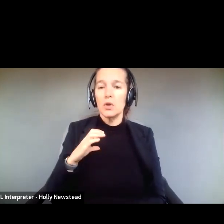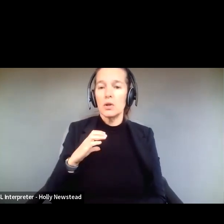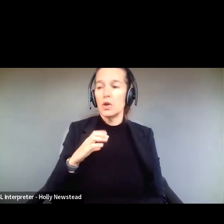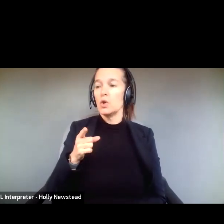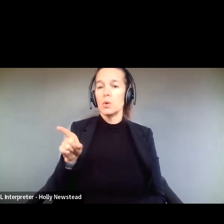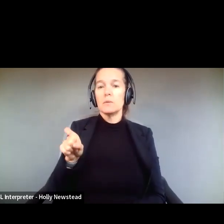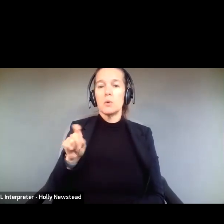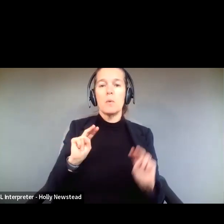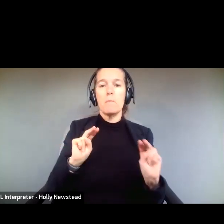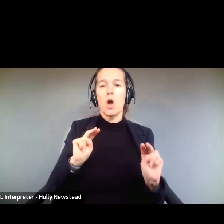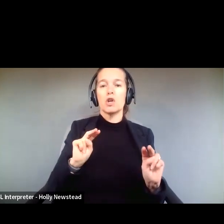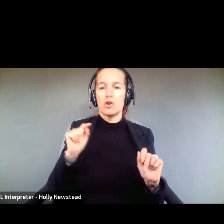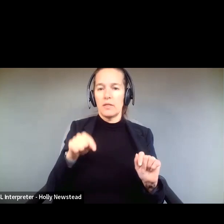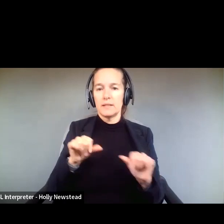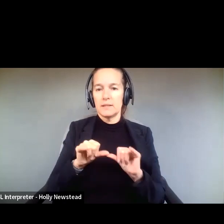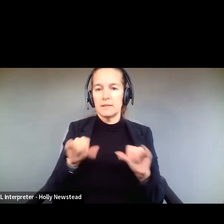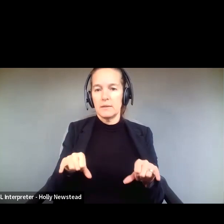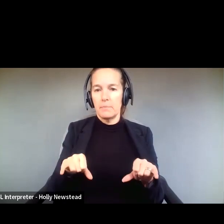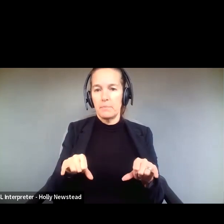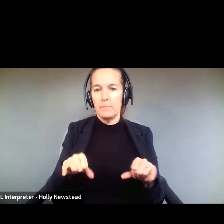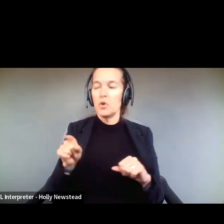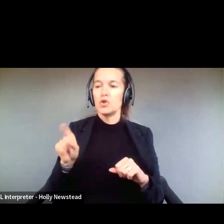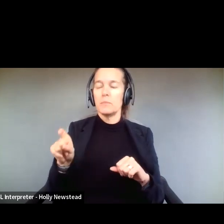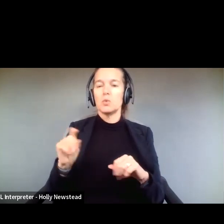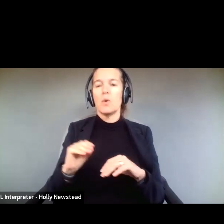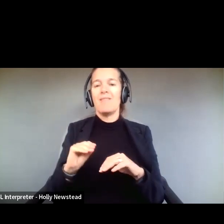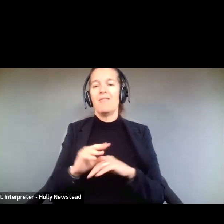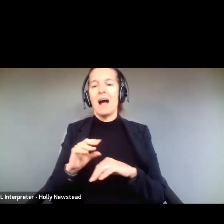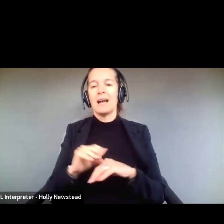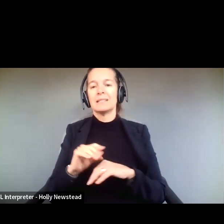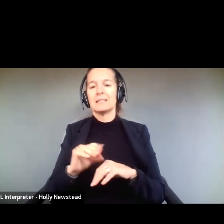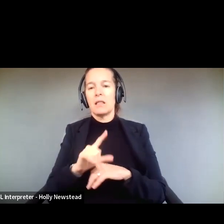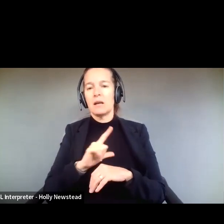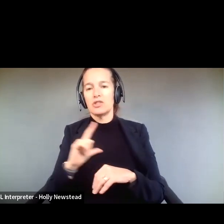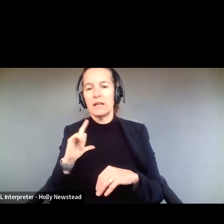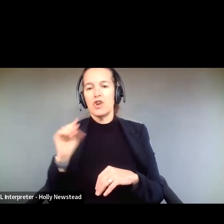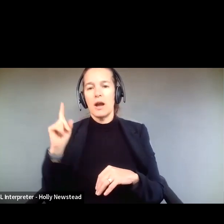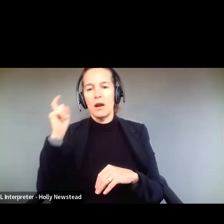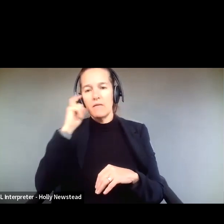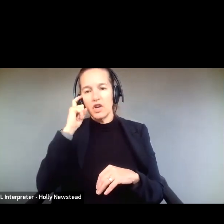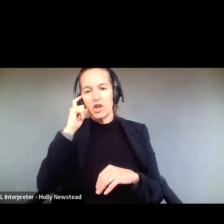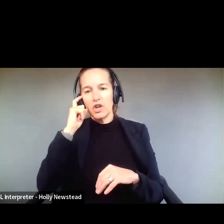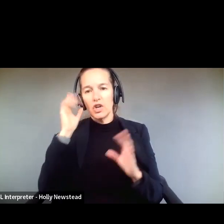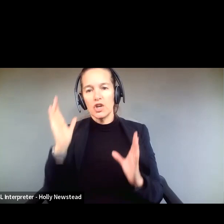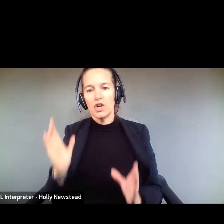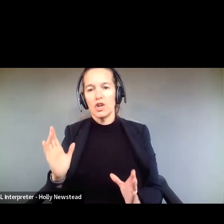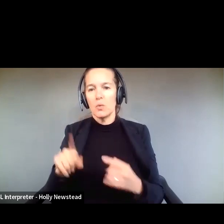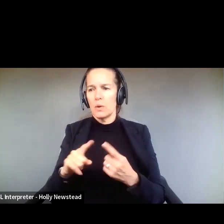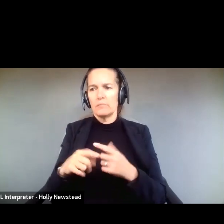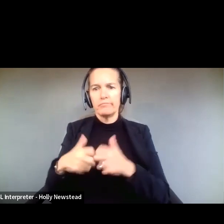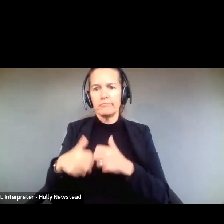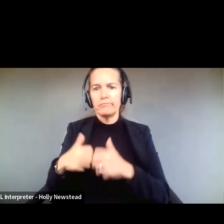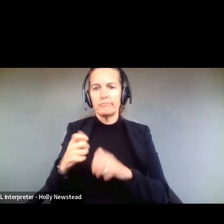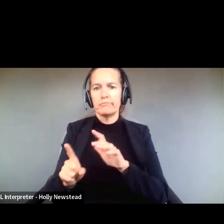monitor this system. You are supposed to advise the legislature and the governor when problems